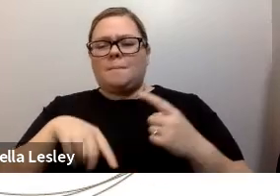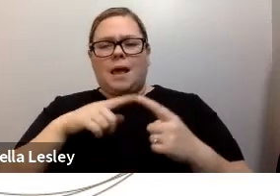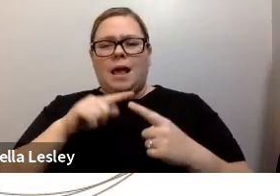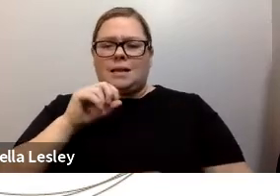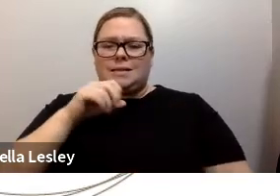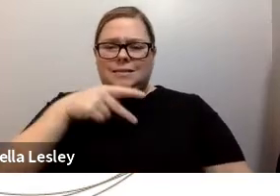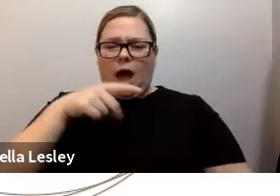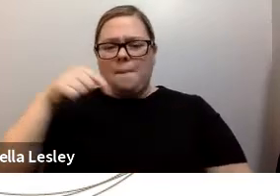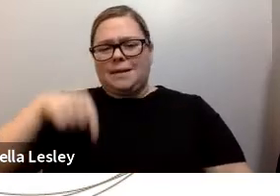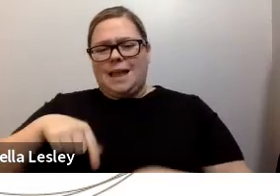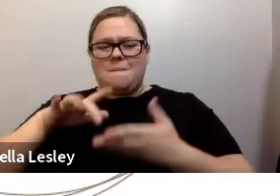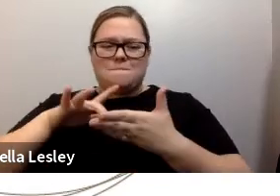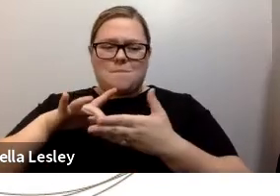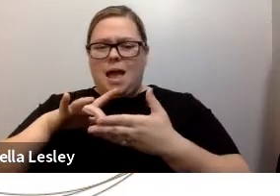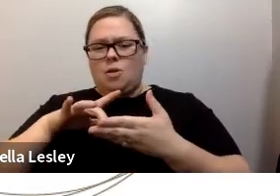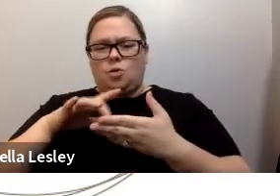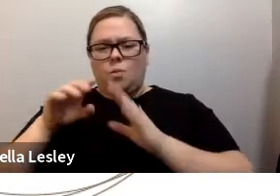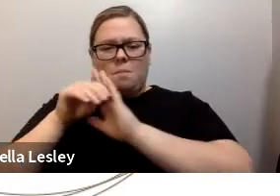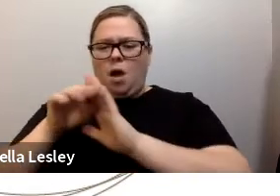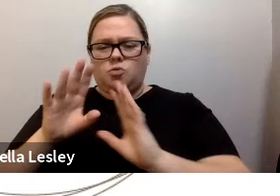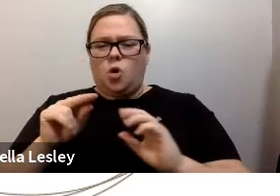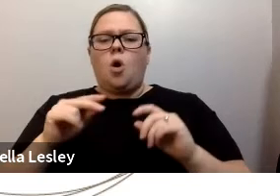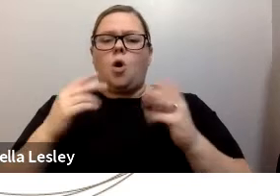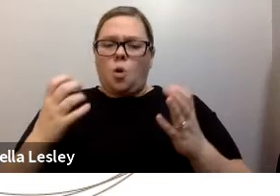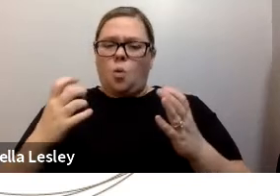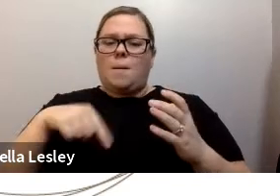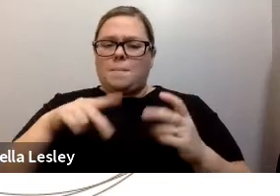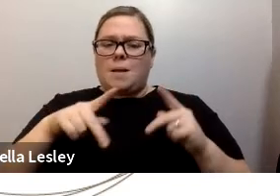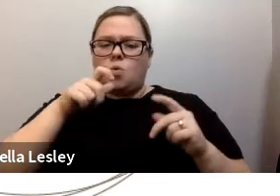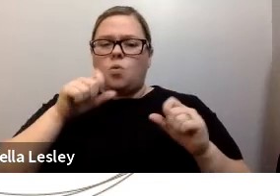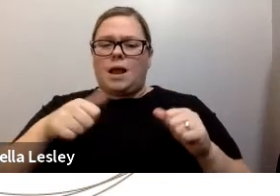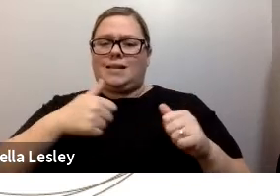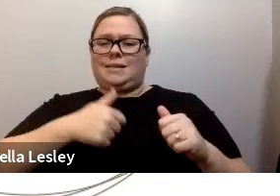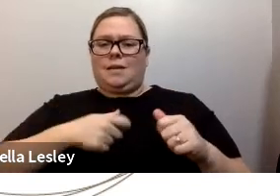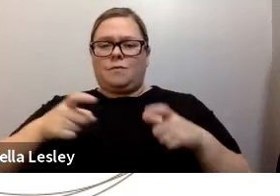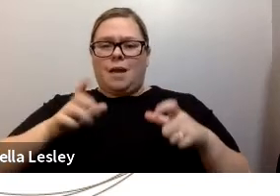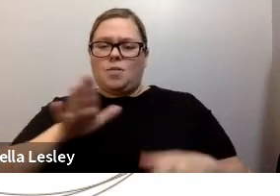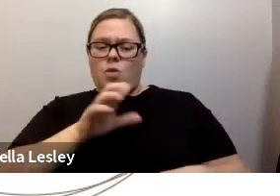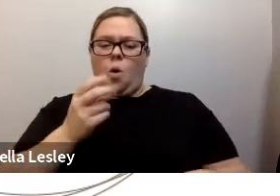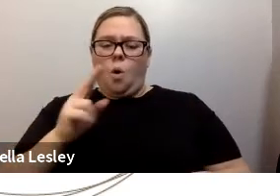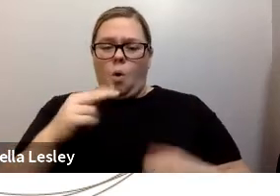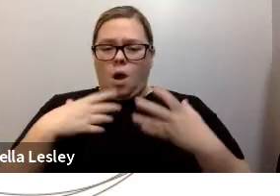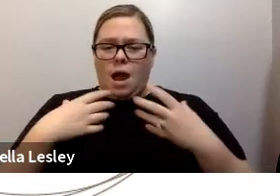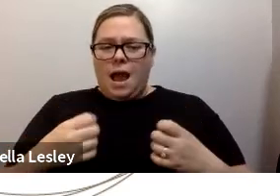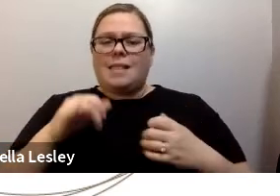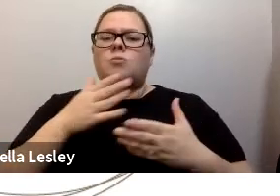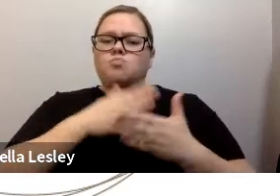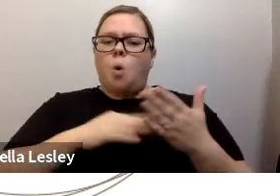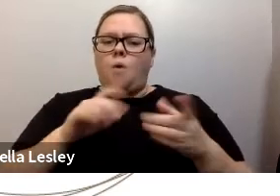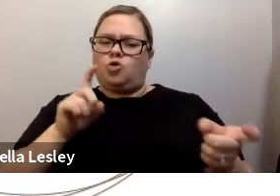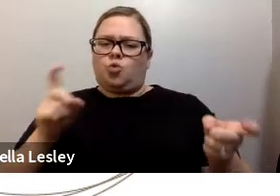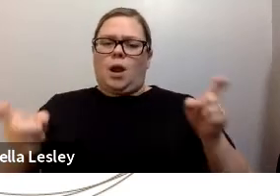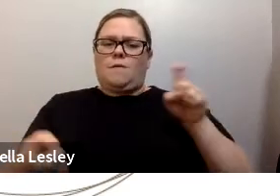to be empowered, to be able to self-manage their own health. That's part of the new age of digital transformation. So together, we